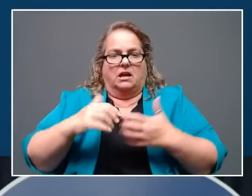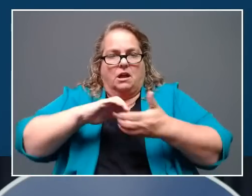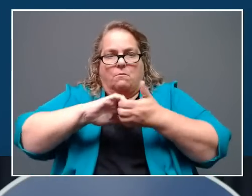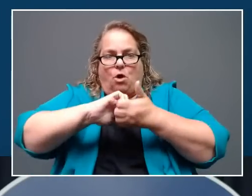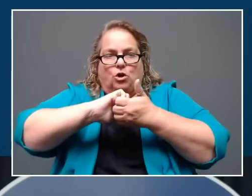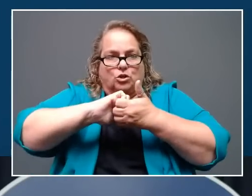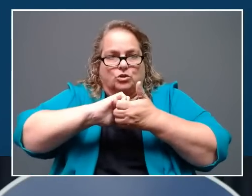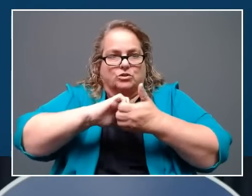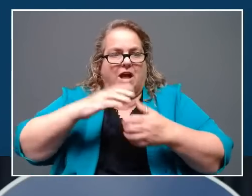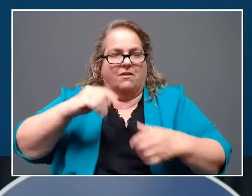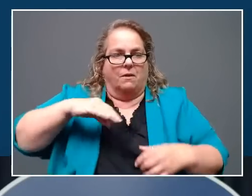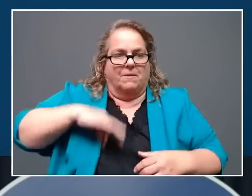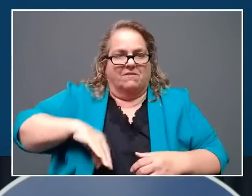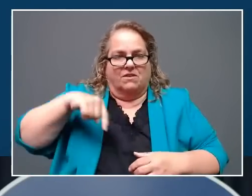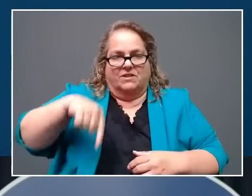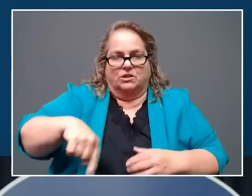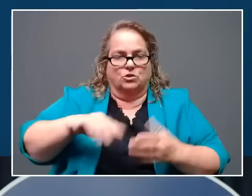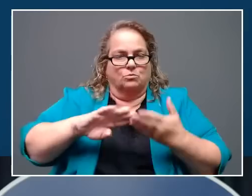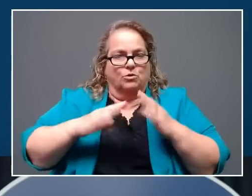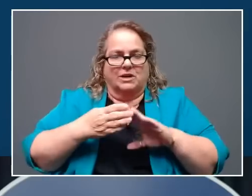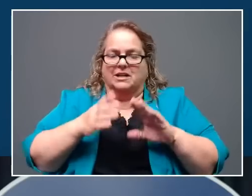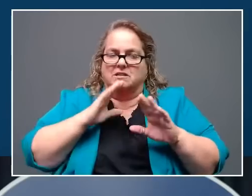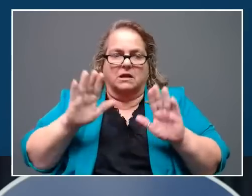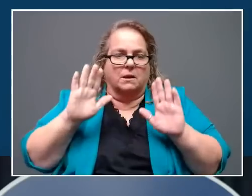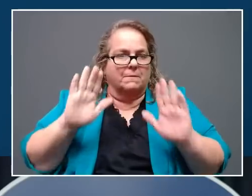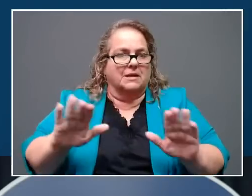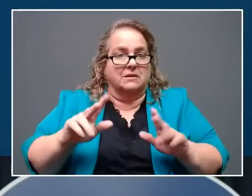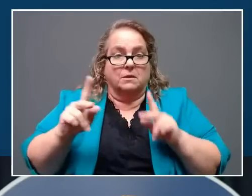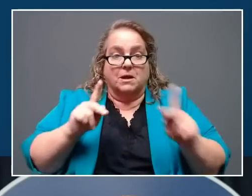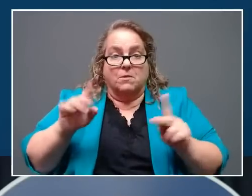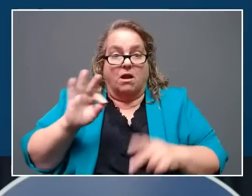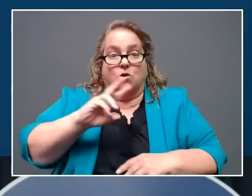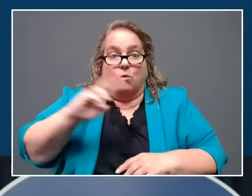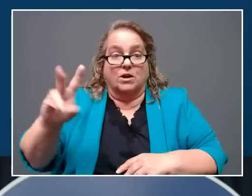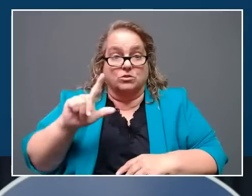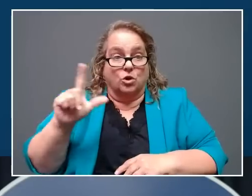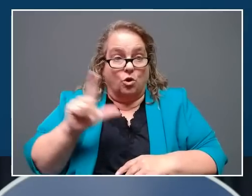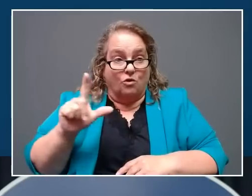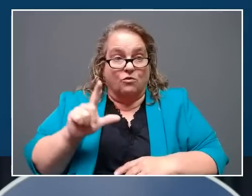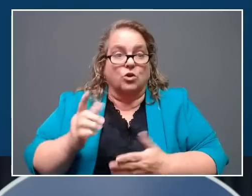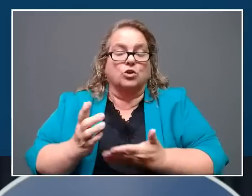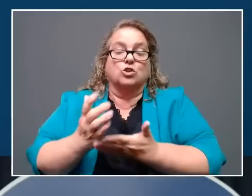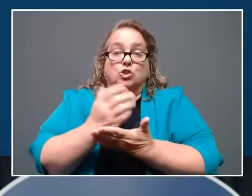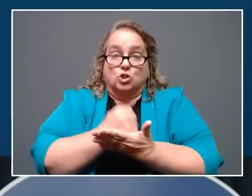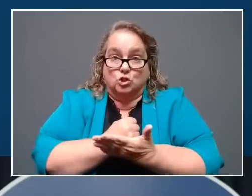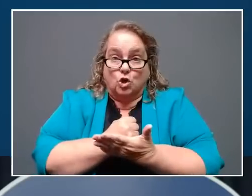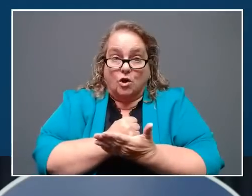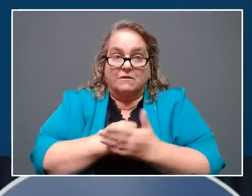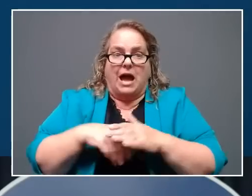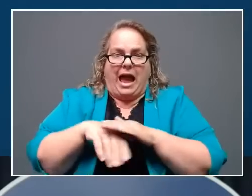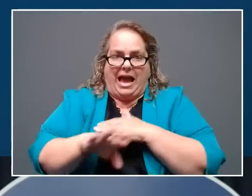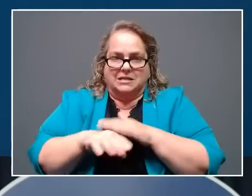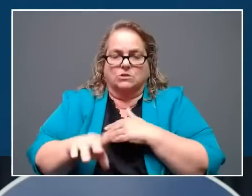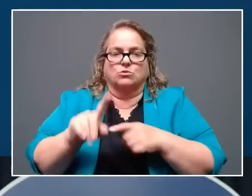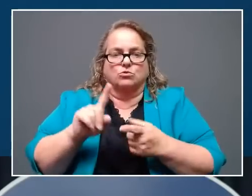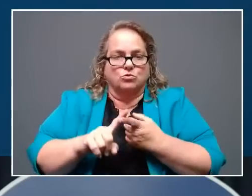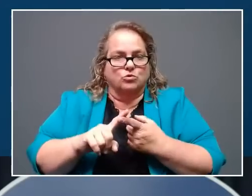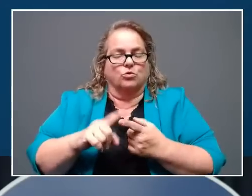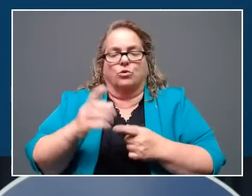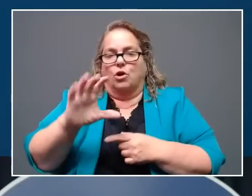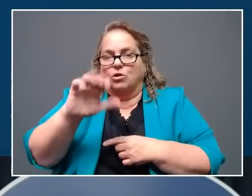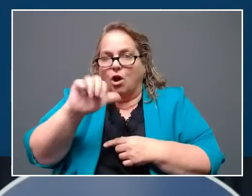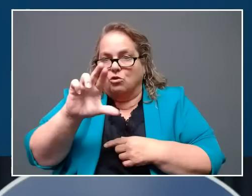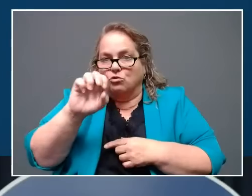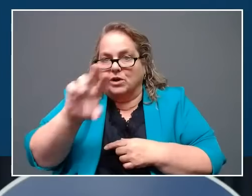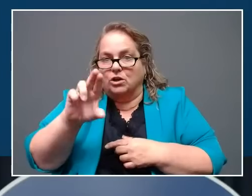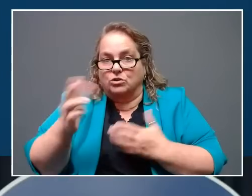community is amazing. The people of West Louisville deserve access to career services, and they're going to get